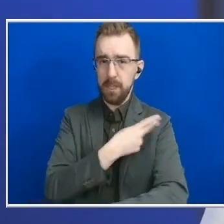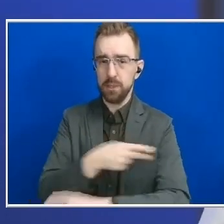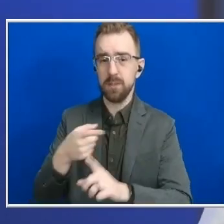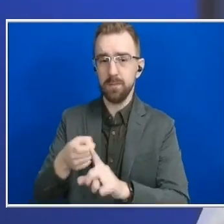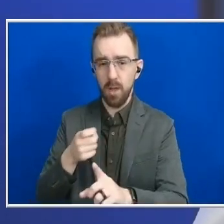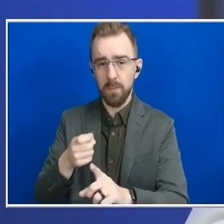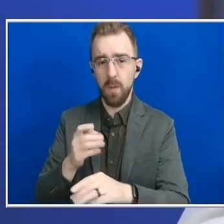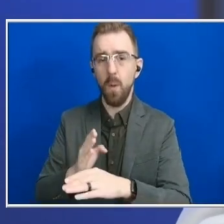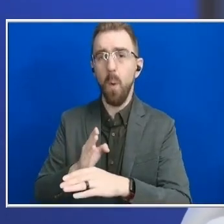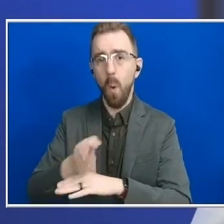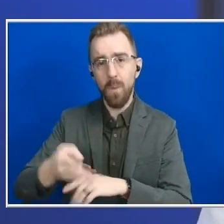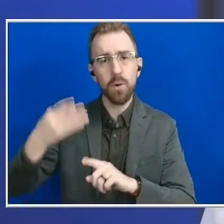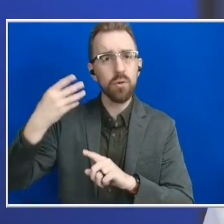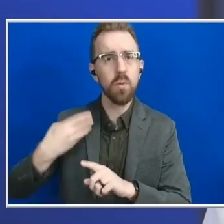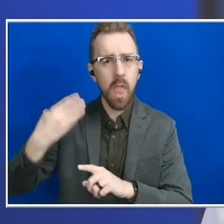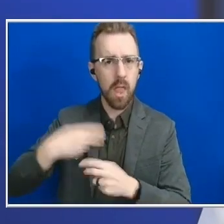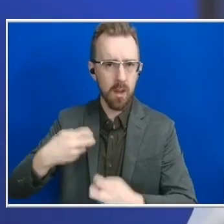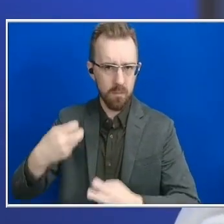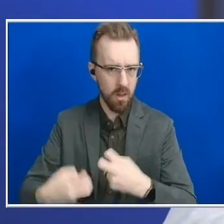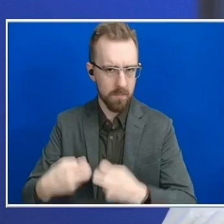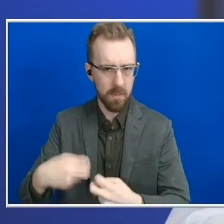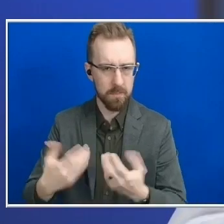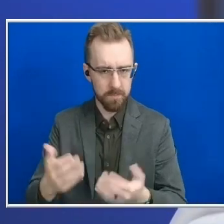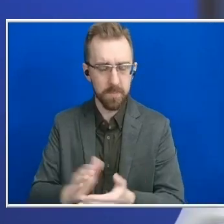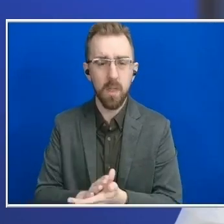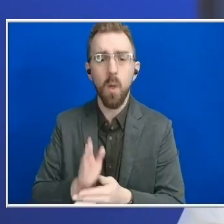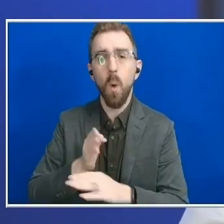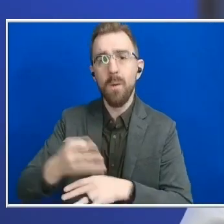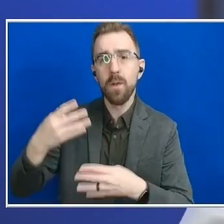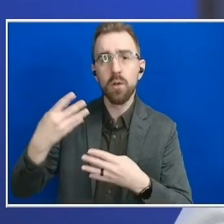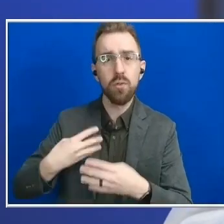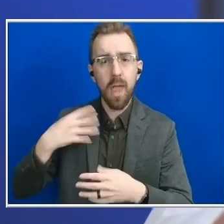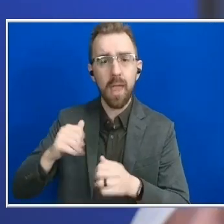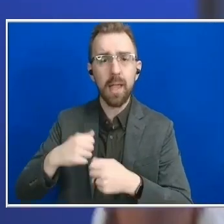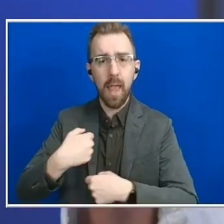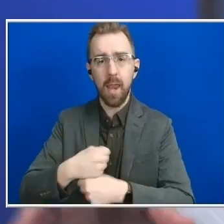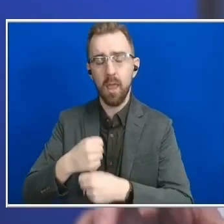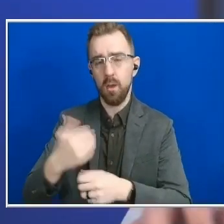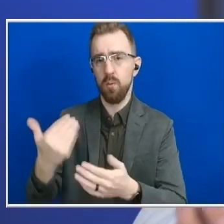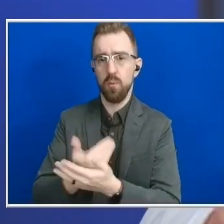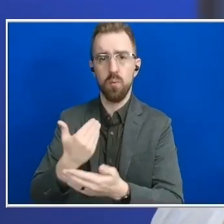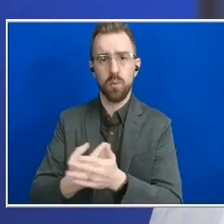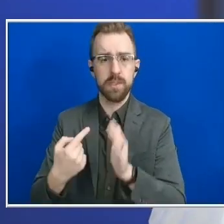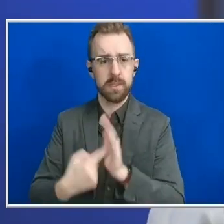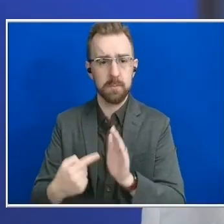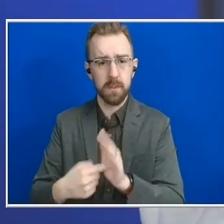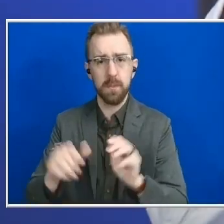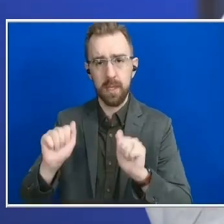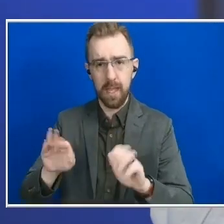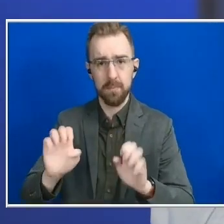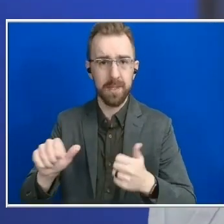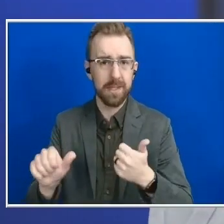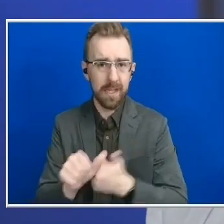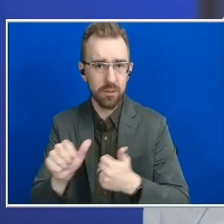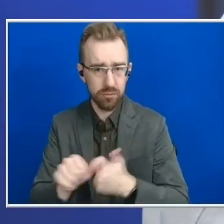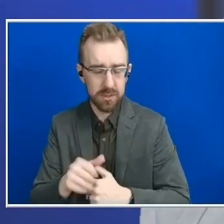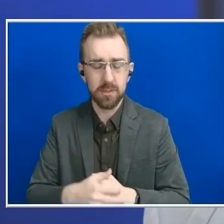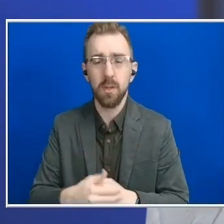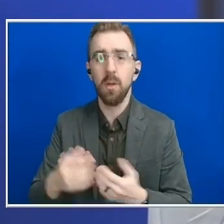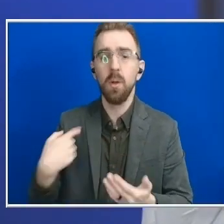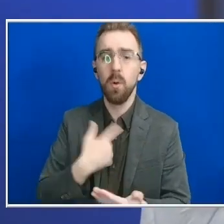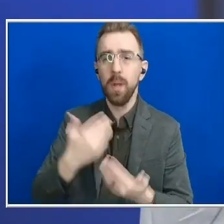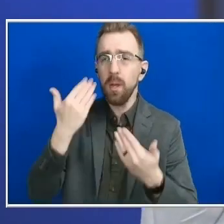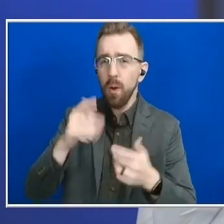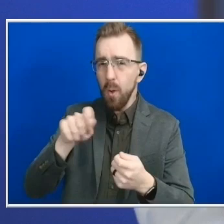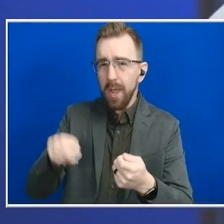overdrainage problem. Overdrainage can create a new host of symptoms that can be dangerous. So since we do not know exactly what pressure